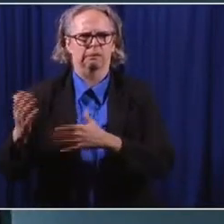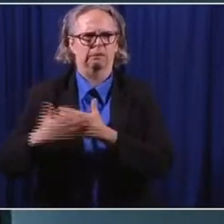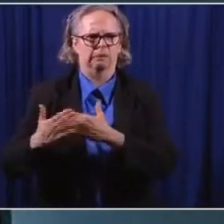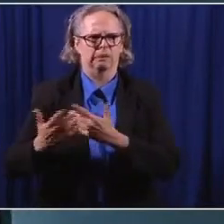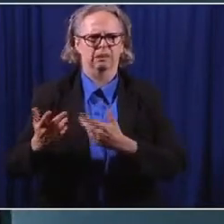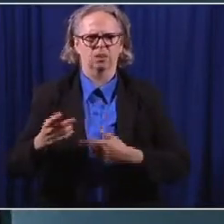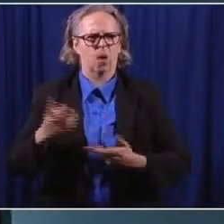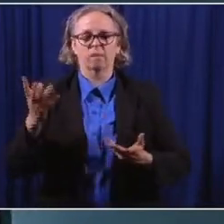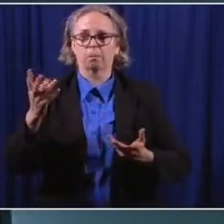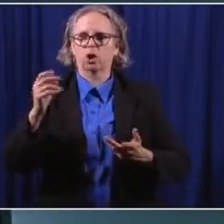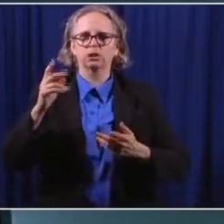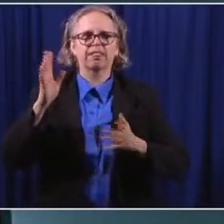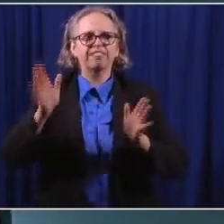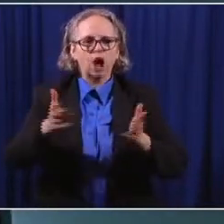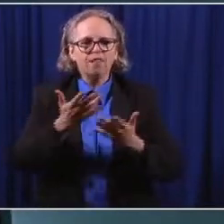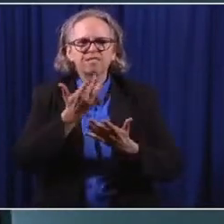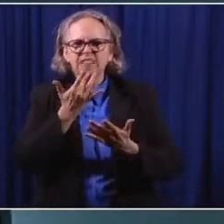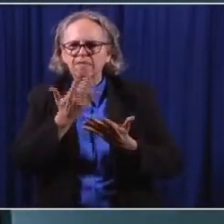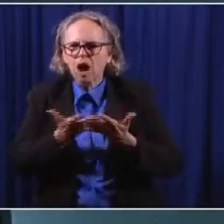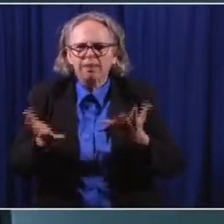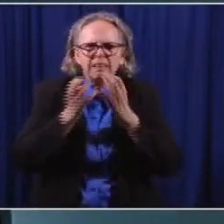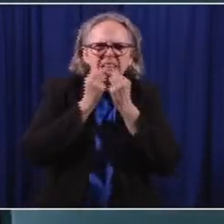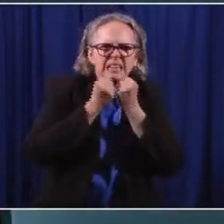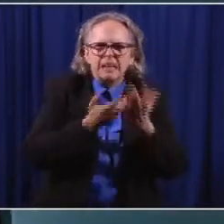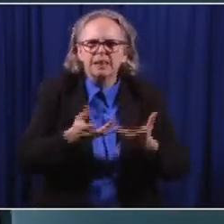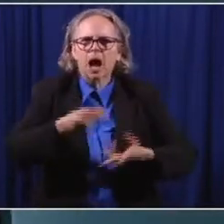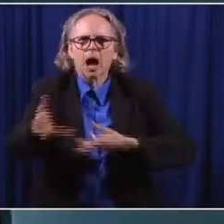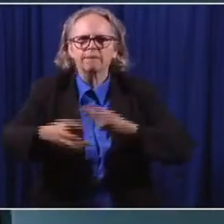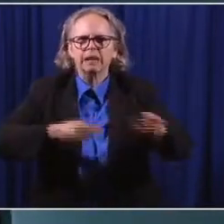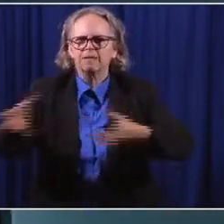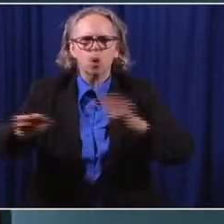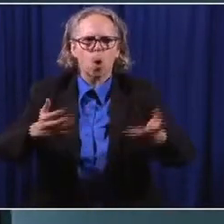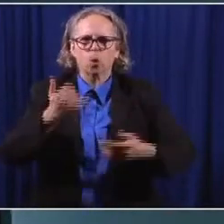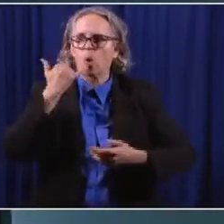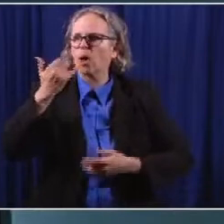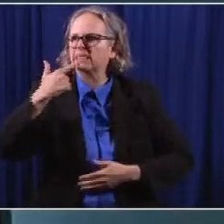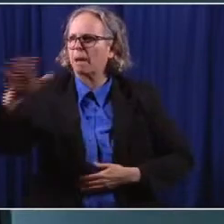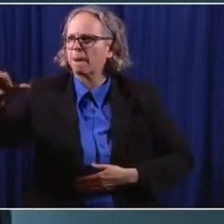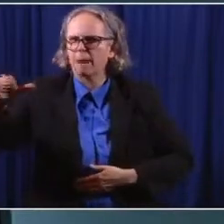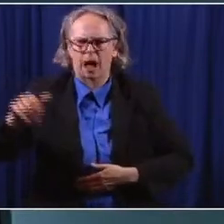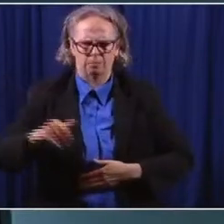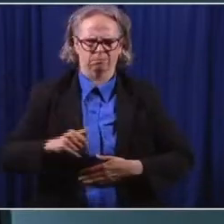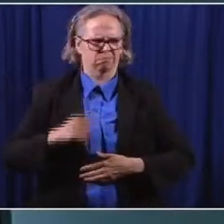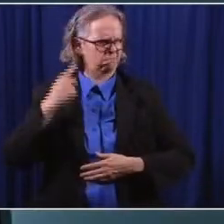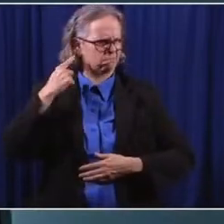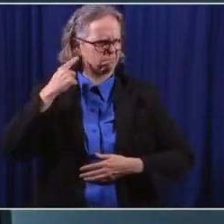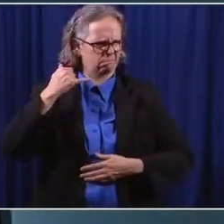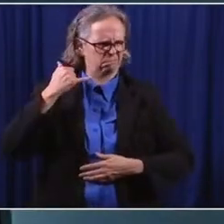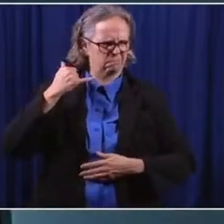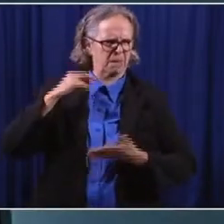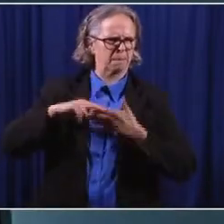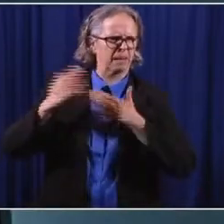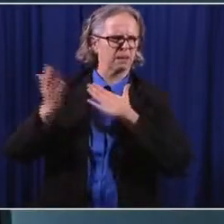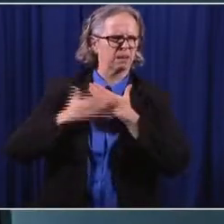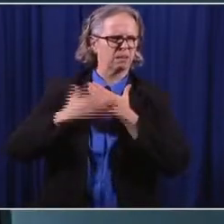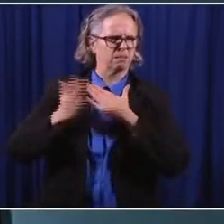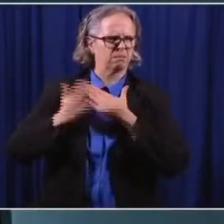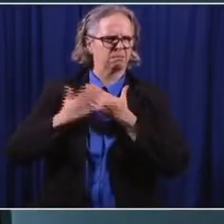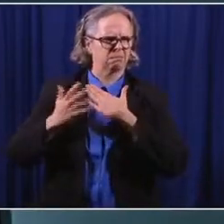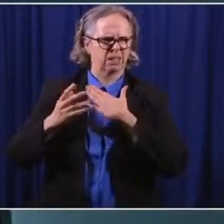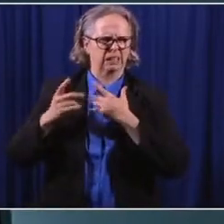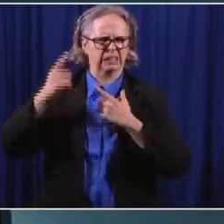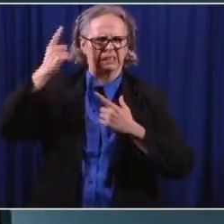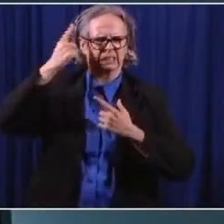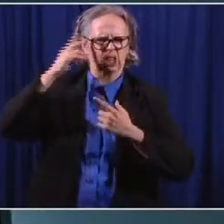away prized possessions to people, those are all signs that someone might be thinking about suicide. And